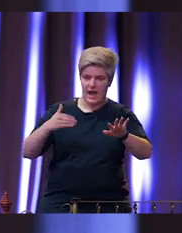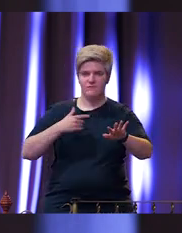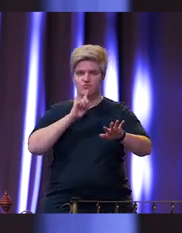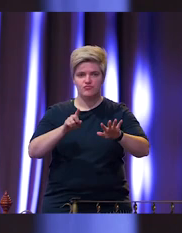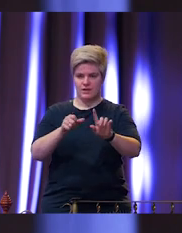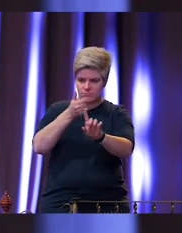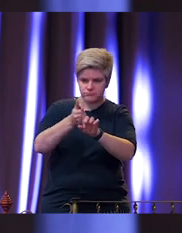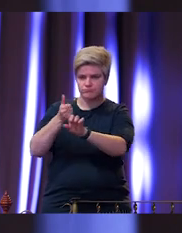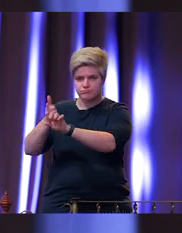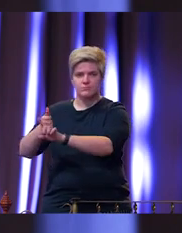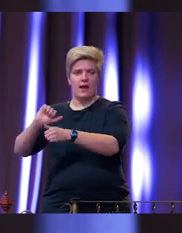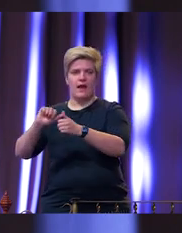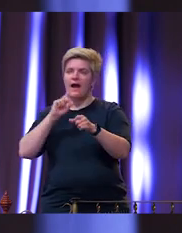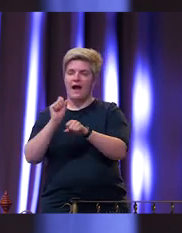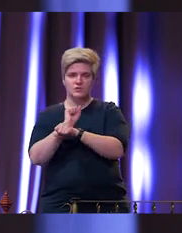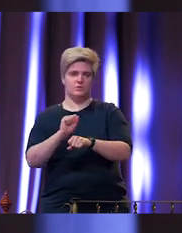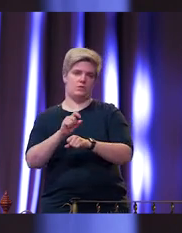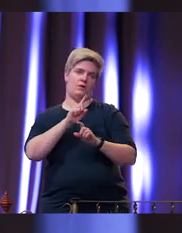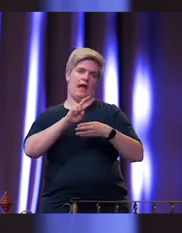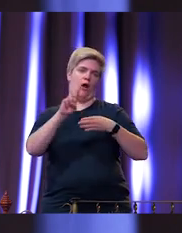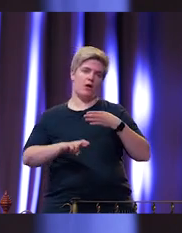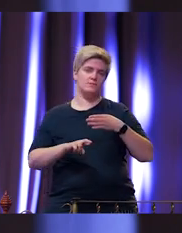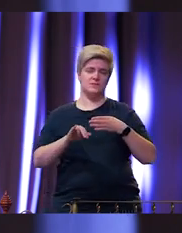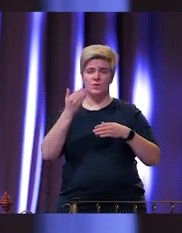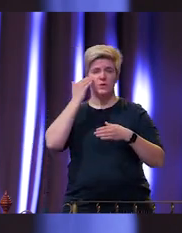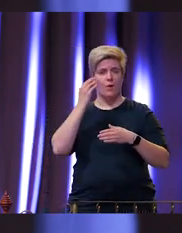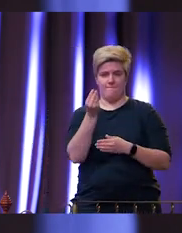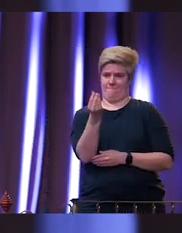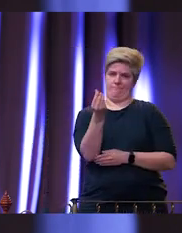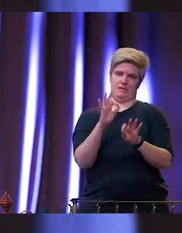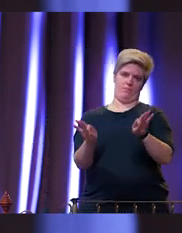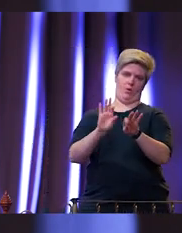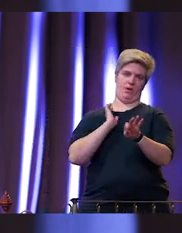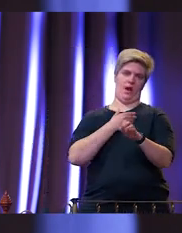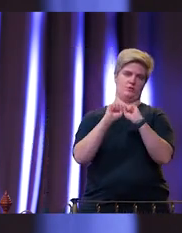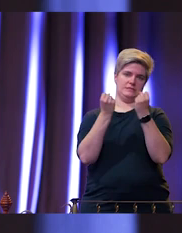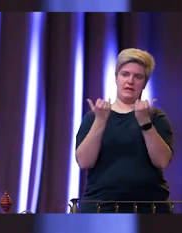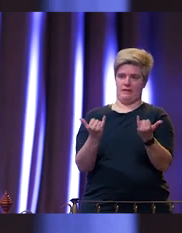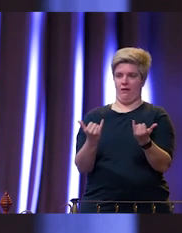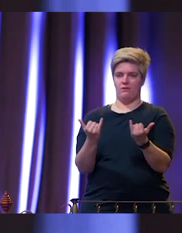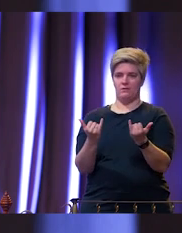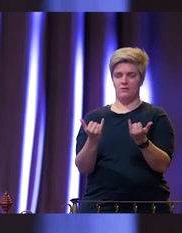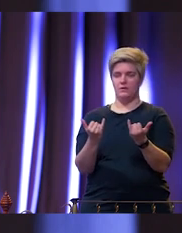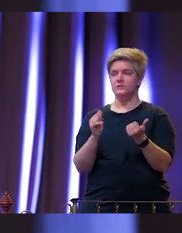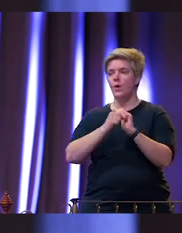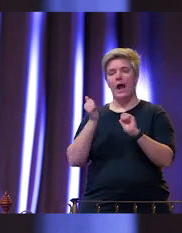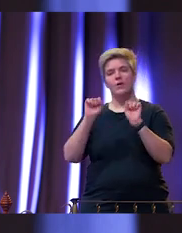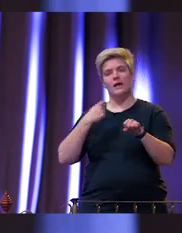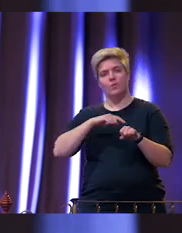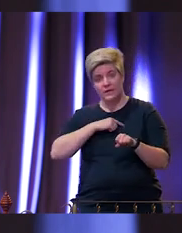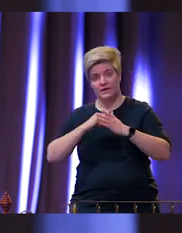actual outcomes, because we know money is important in our society today, right? That is not in question. And so how can we as a